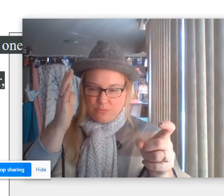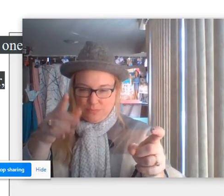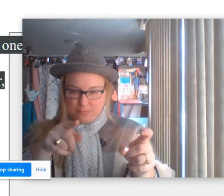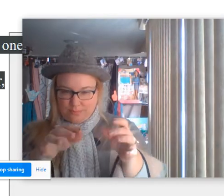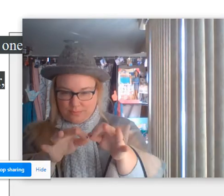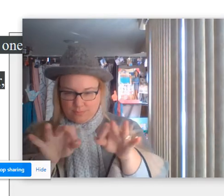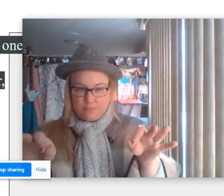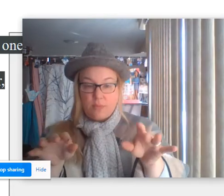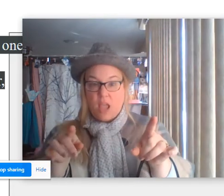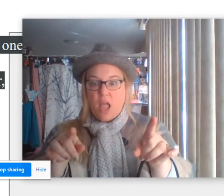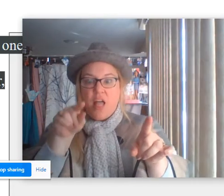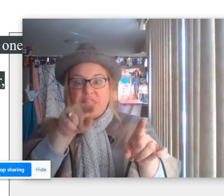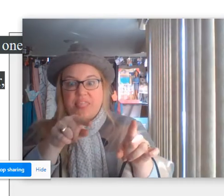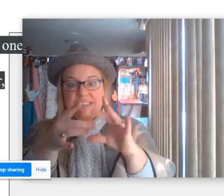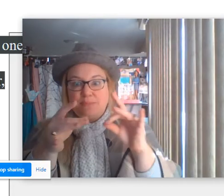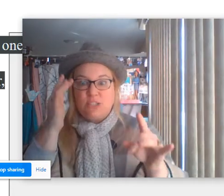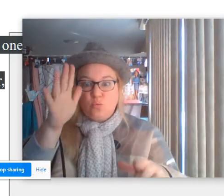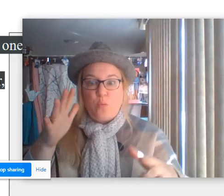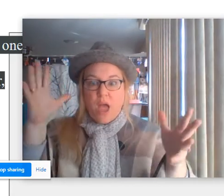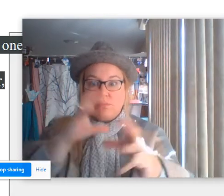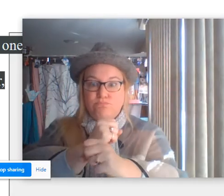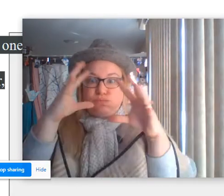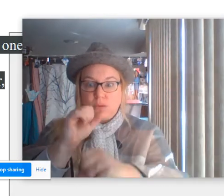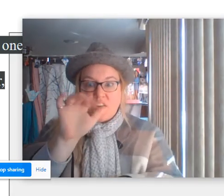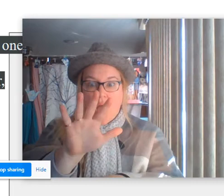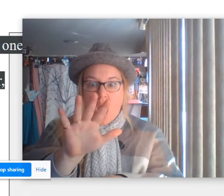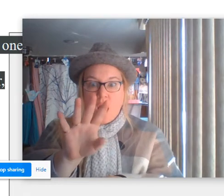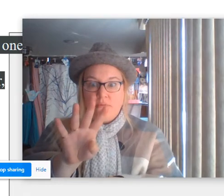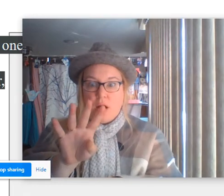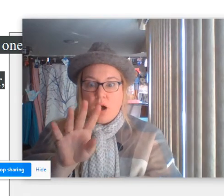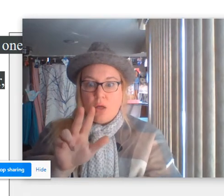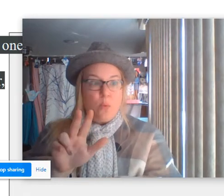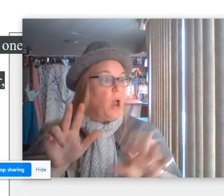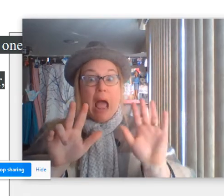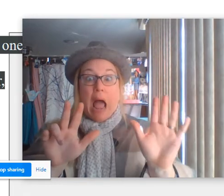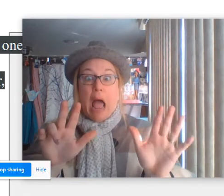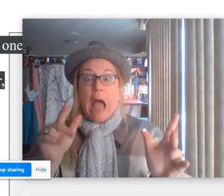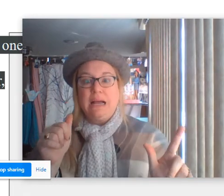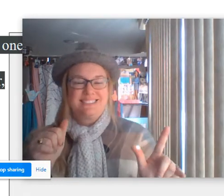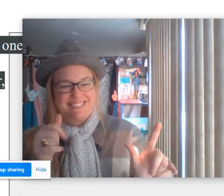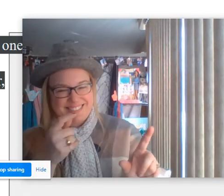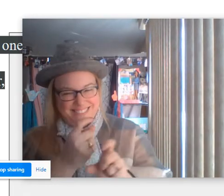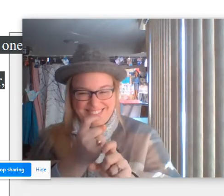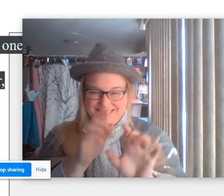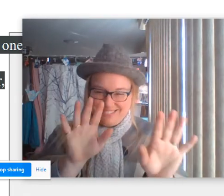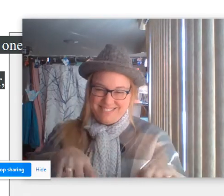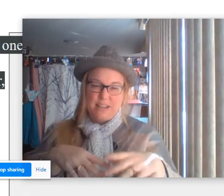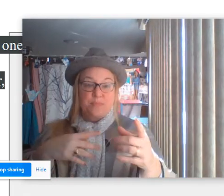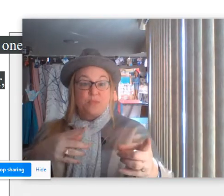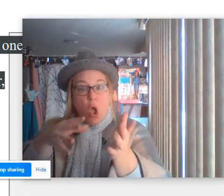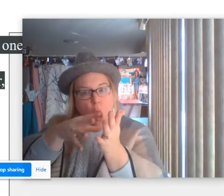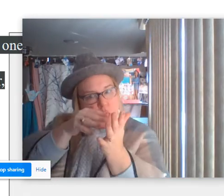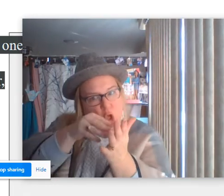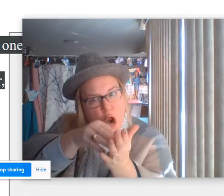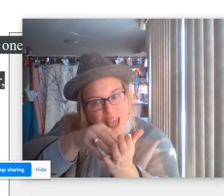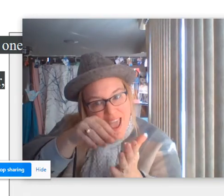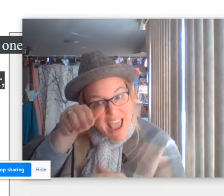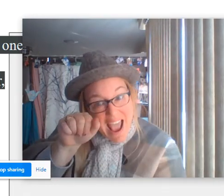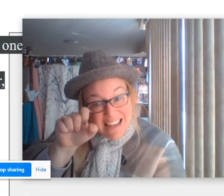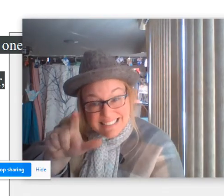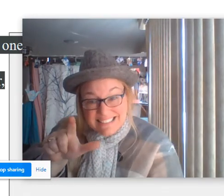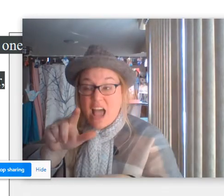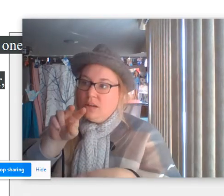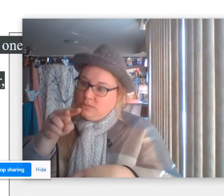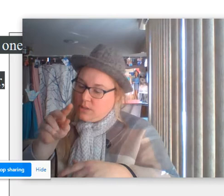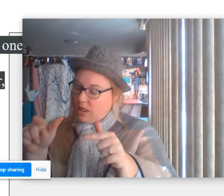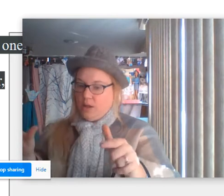This message will self-destruct in 5, 4, 3. No, I'm just kidding. All right. So learning ASL as a second language can